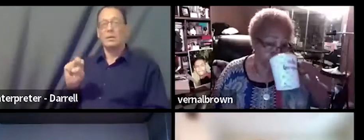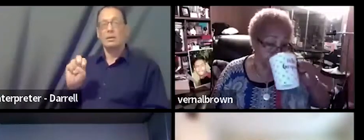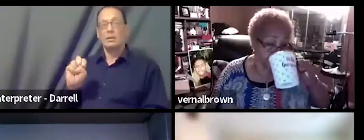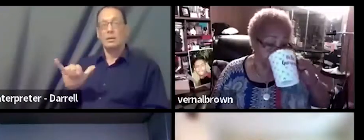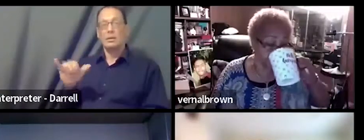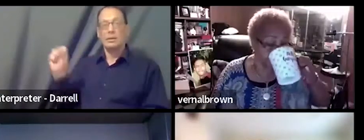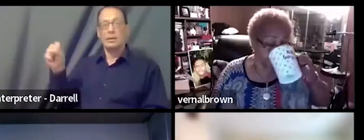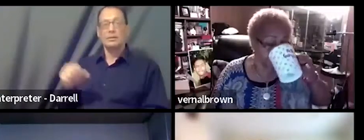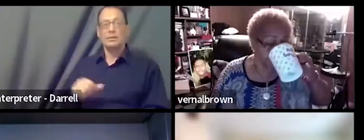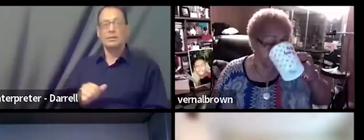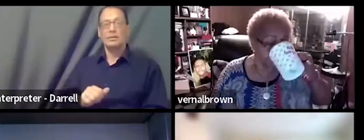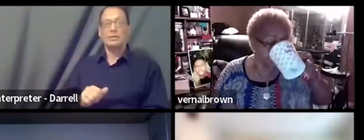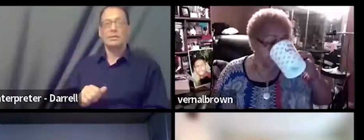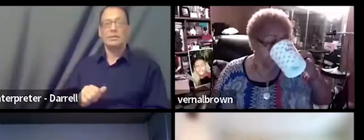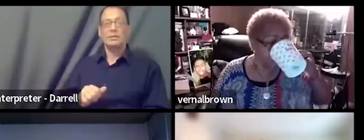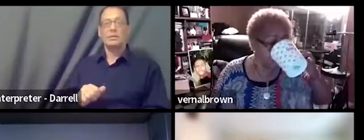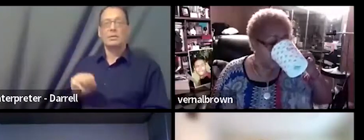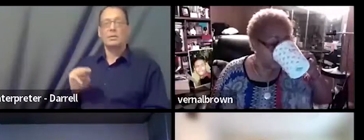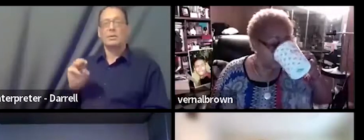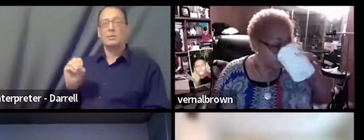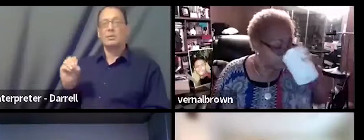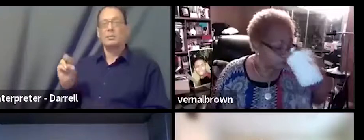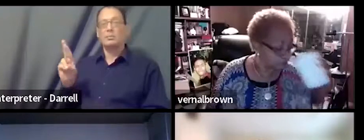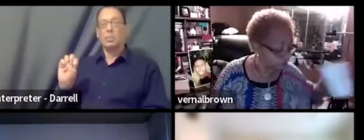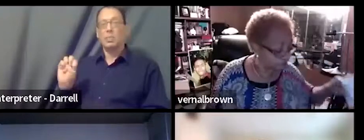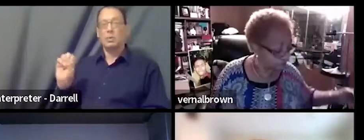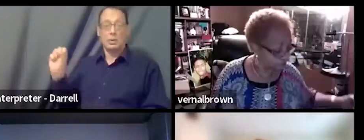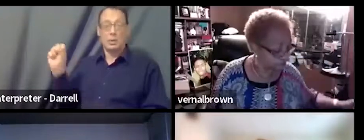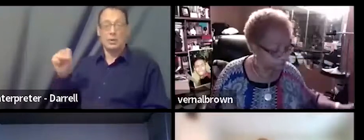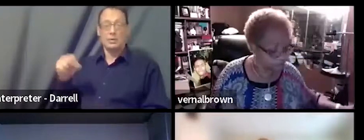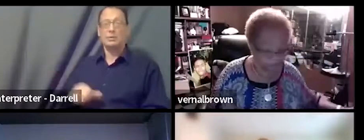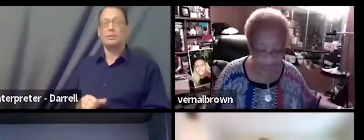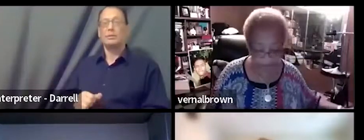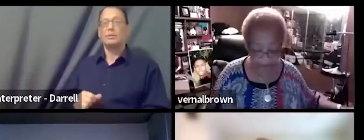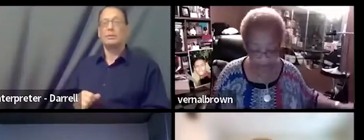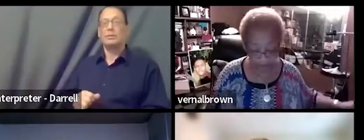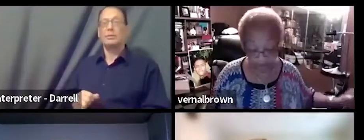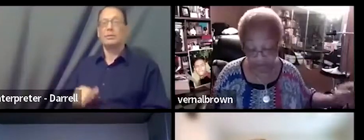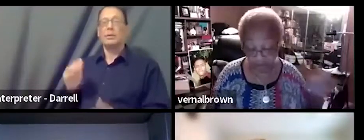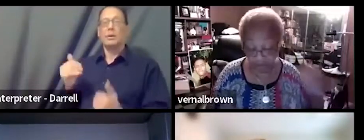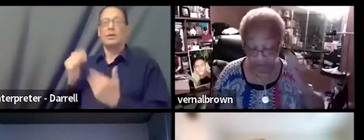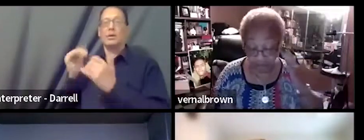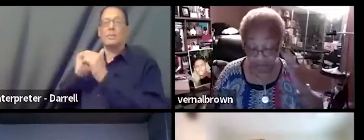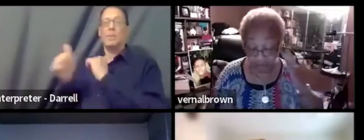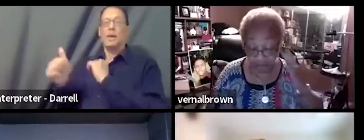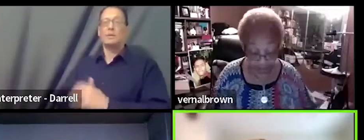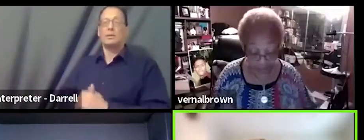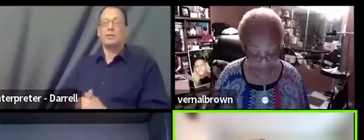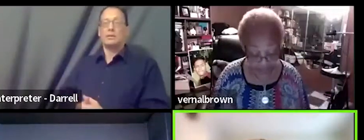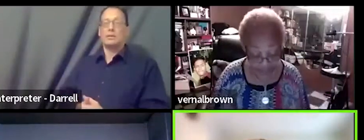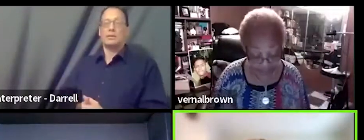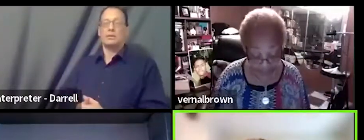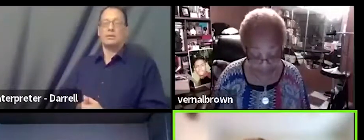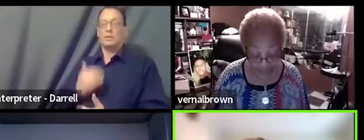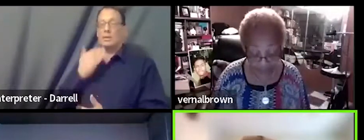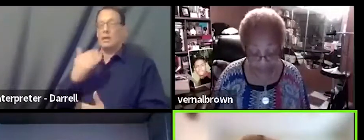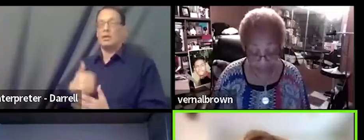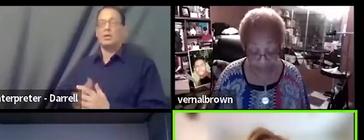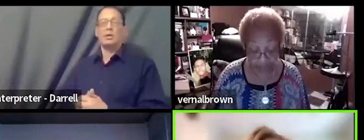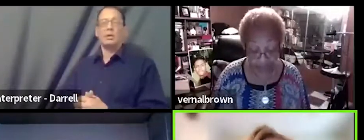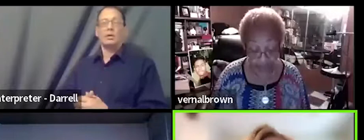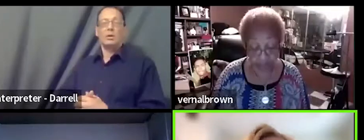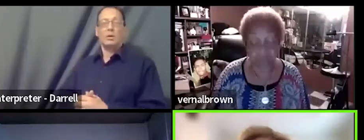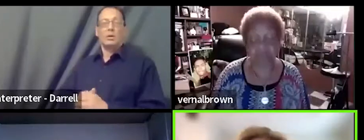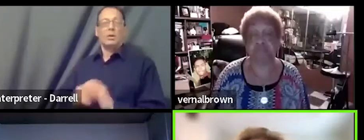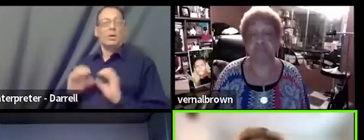Yes. Commissioner Moore. Yes. The motion passed. Thank you all. So if there's